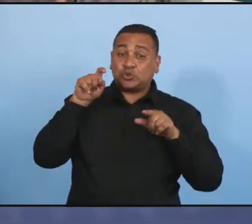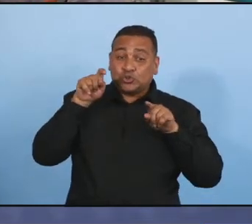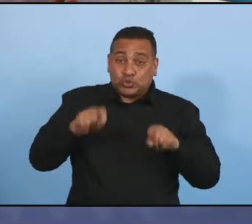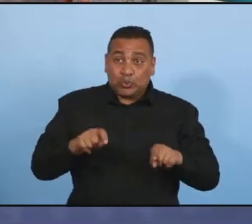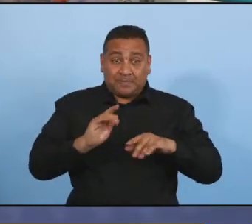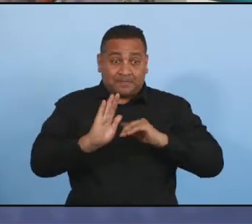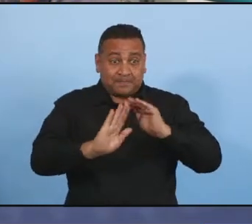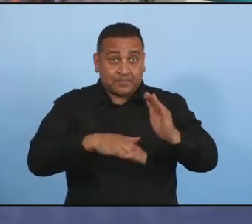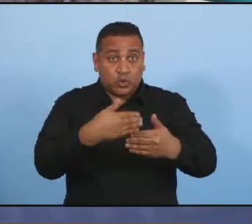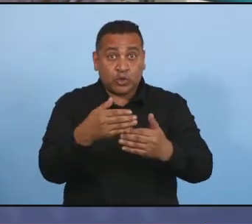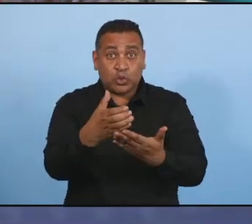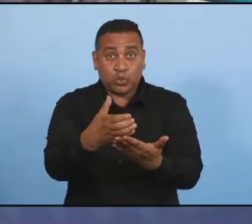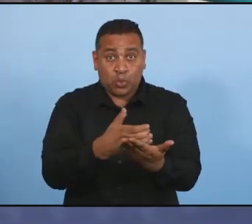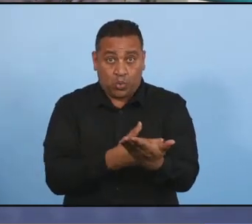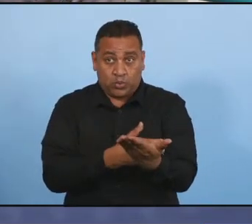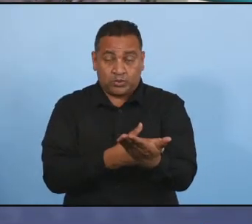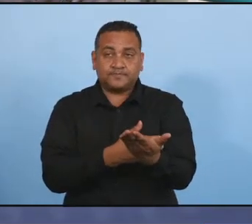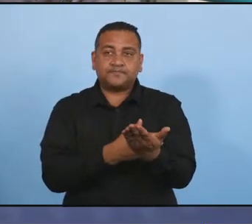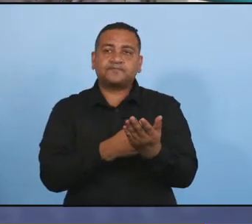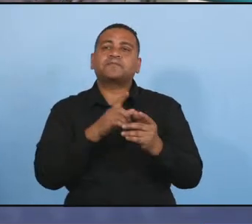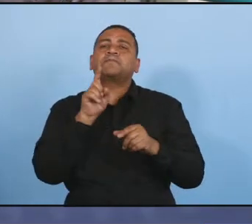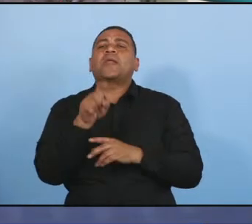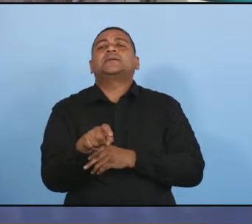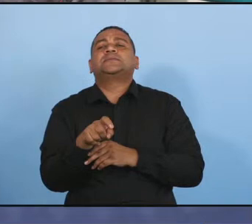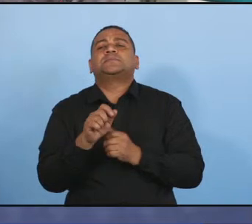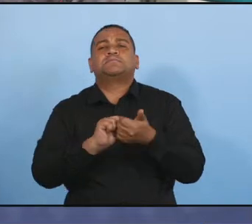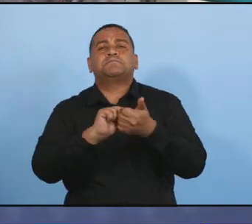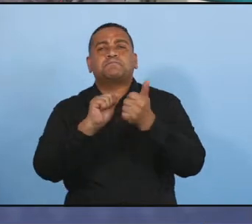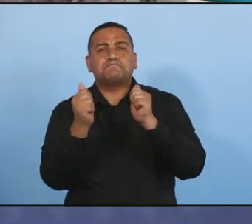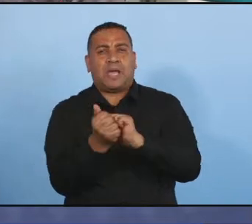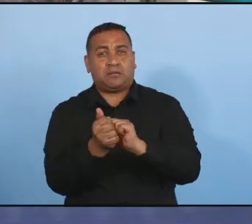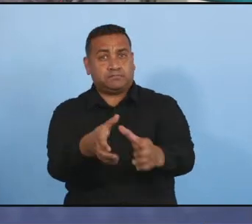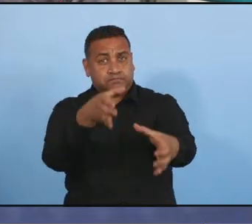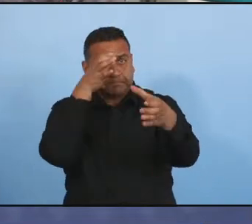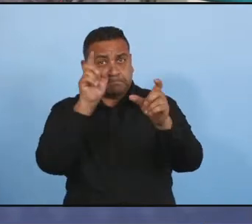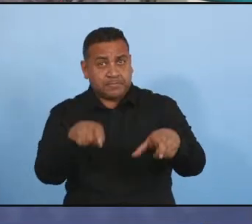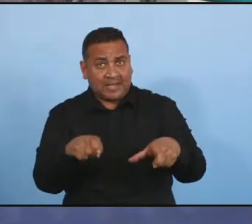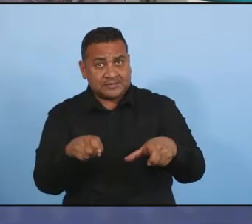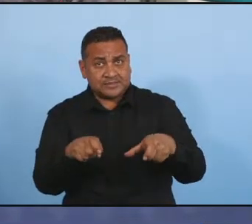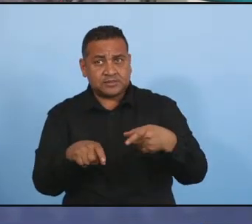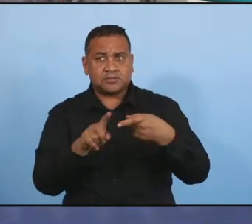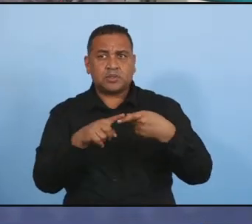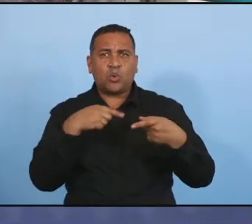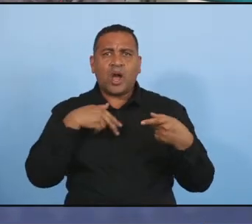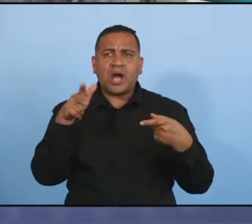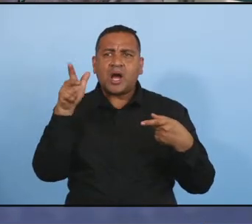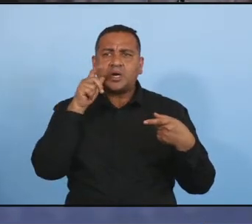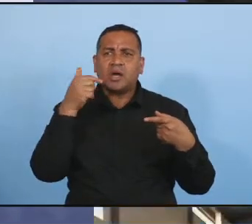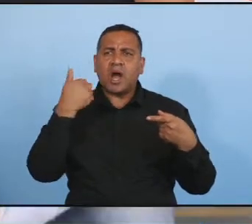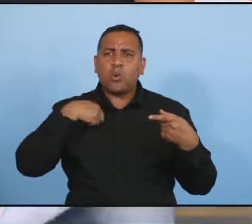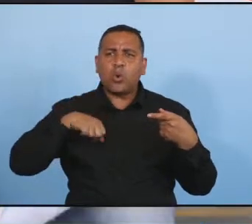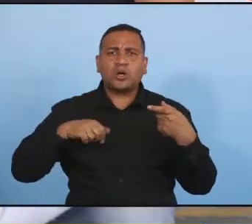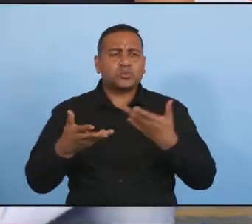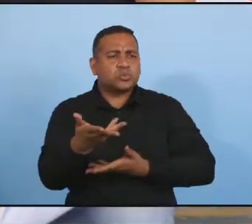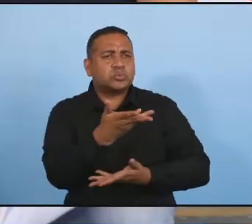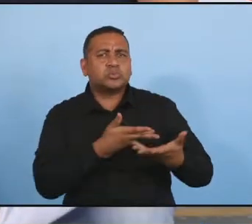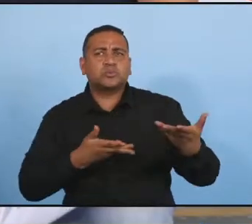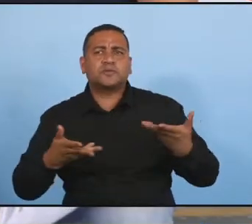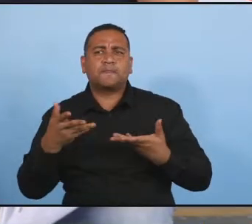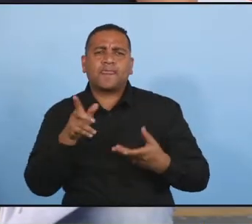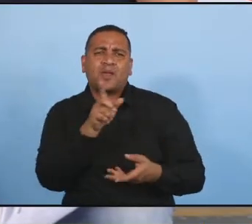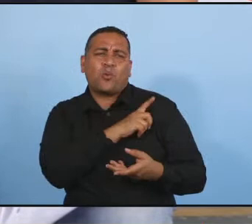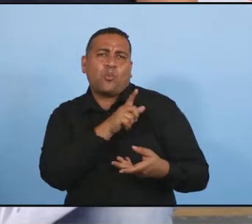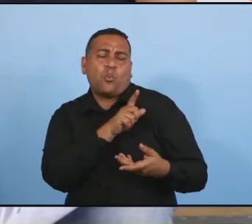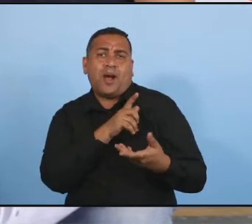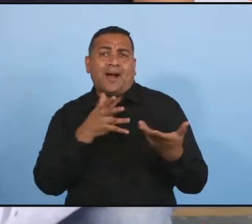maths lit, it needs to be pure maths? It needs to be pure maths, Pure correct, maths. yes. Because I'm just listening to you now, and you know, there's always this conversation, why do I need trig? Why do I need this? Why do I need...